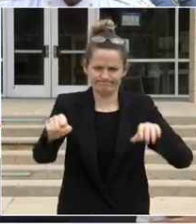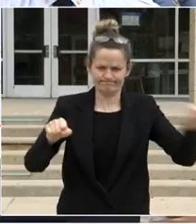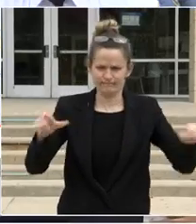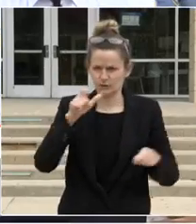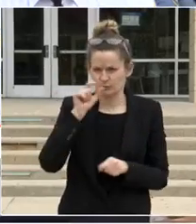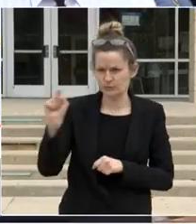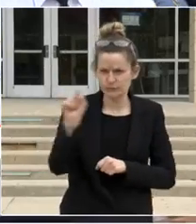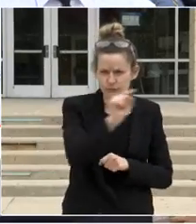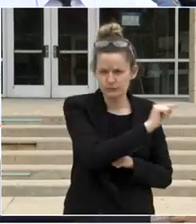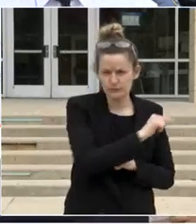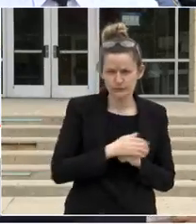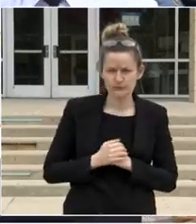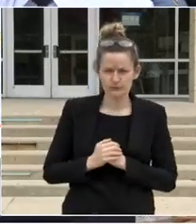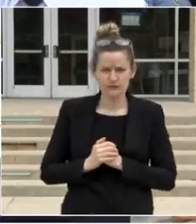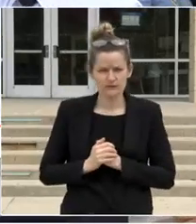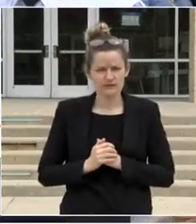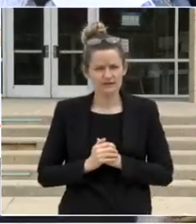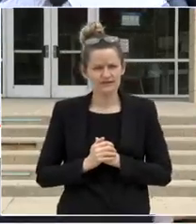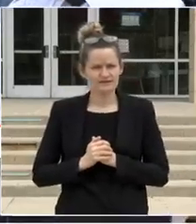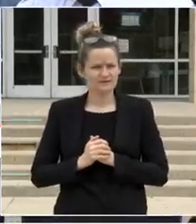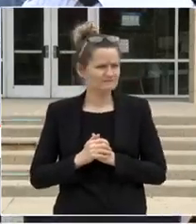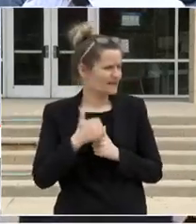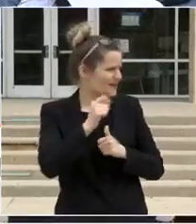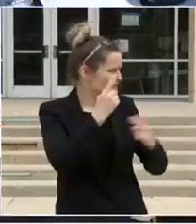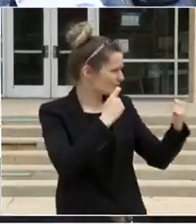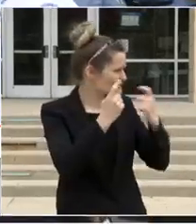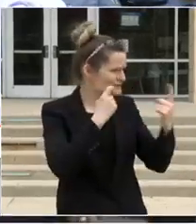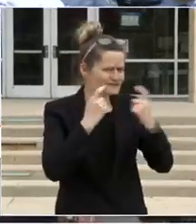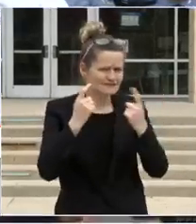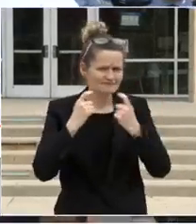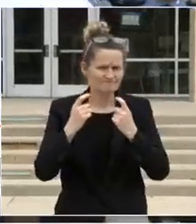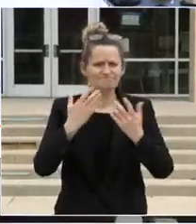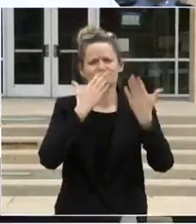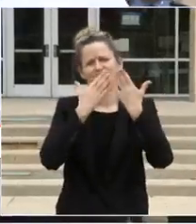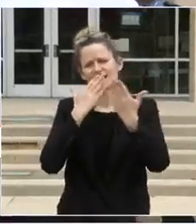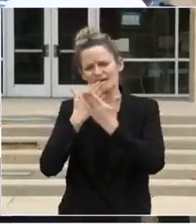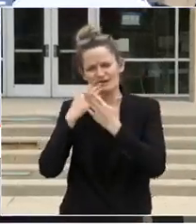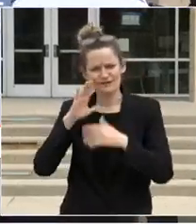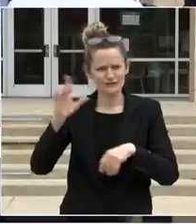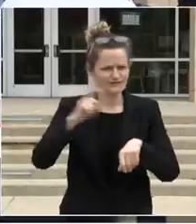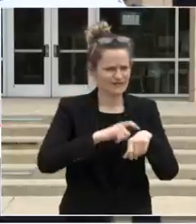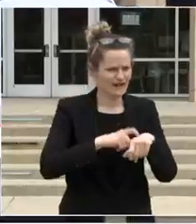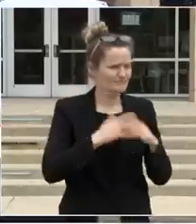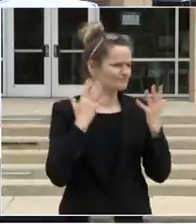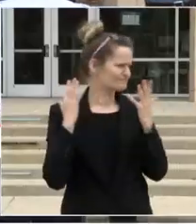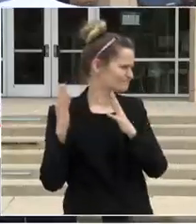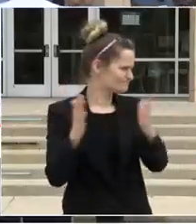questions? Okay, thank you, everybody. Thank you, MPD. Give them a big round of applause.